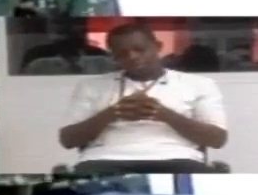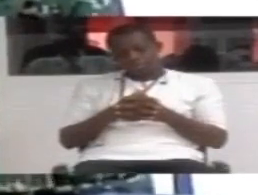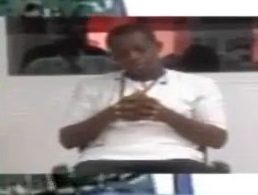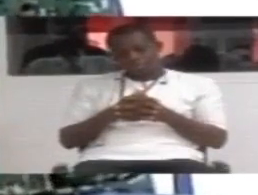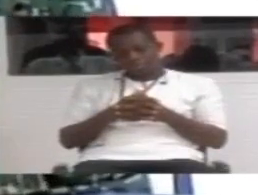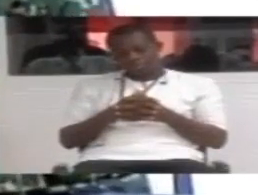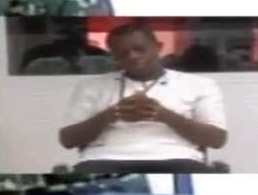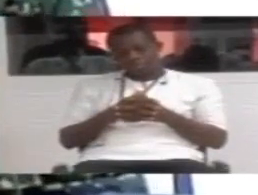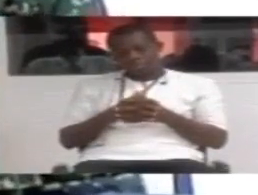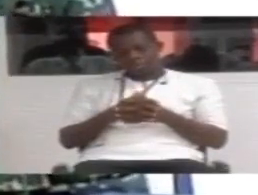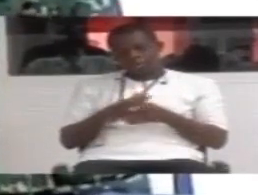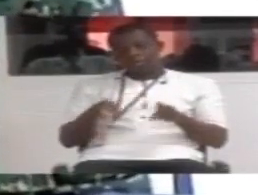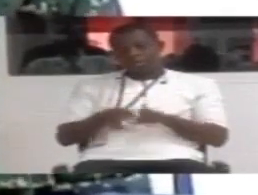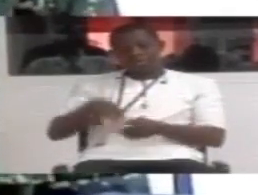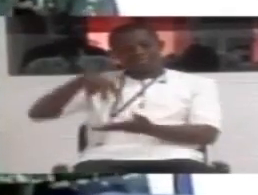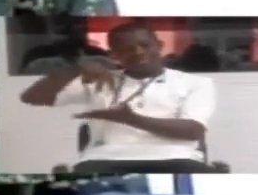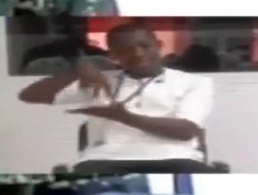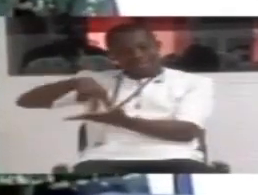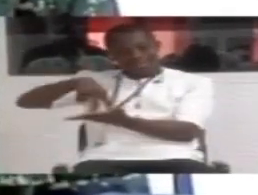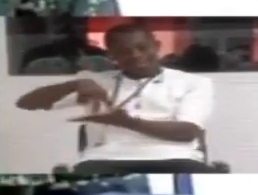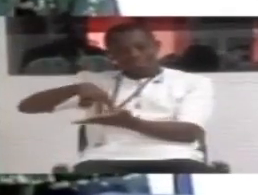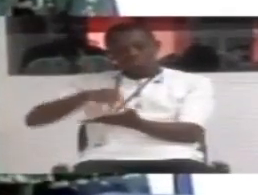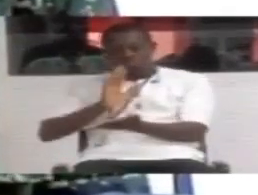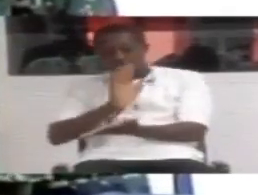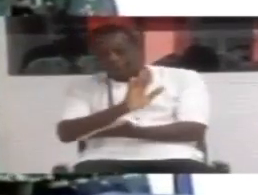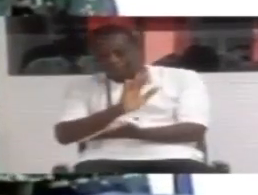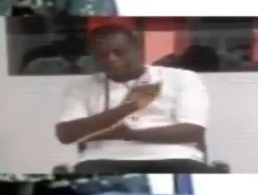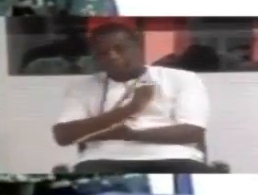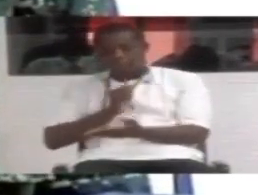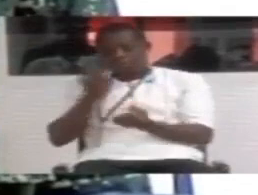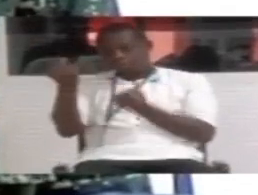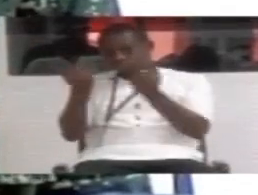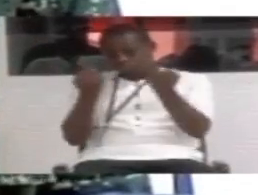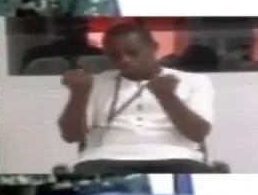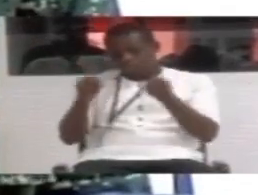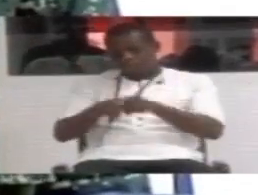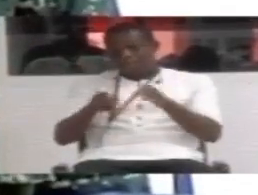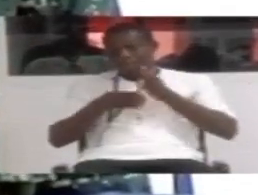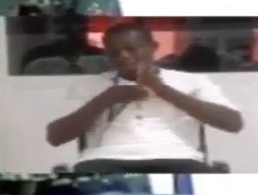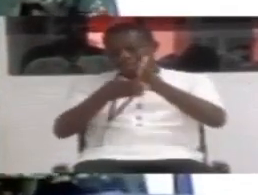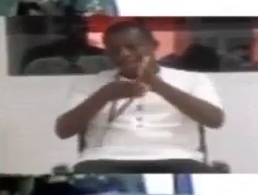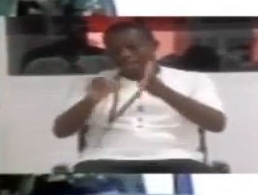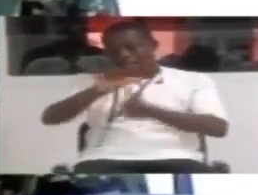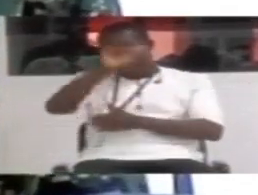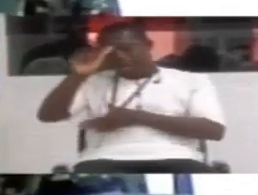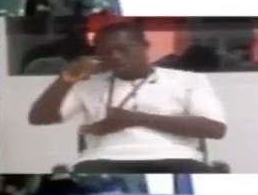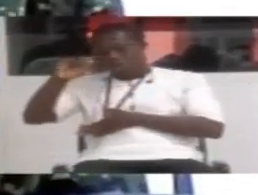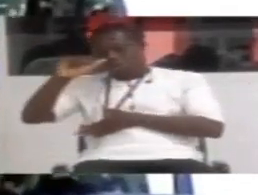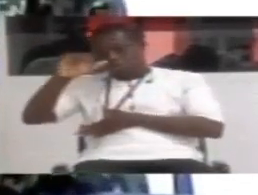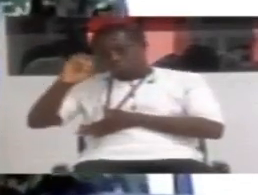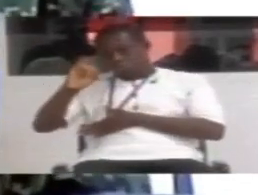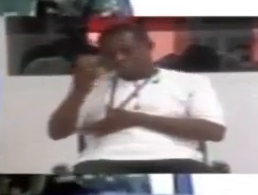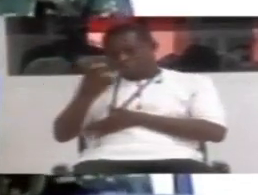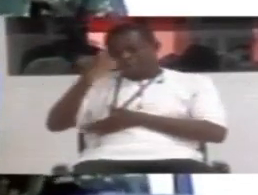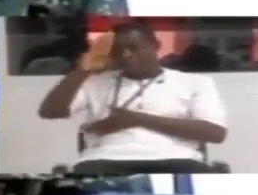rang taxawal suñ moto yi ñom njiti ak noa baaji ak officers yi ñoo dugoon